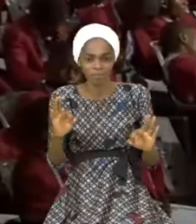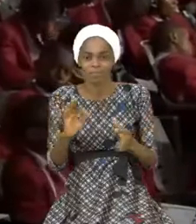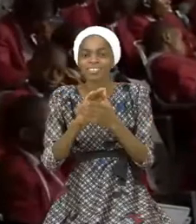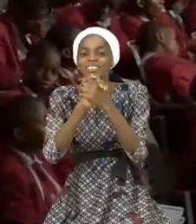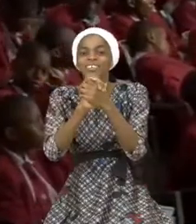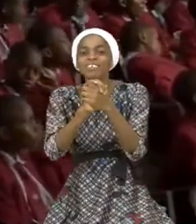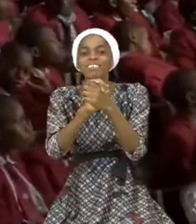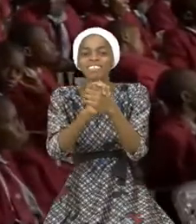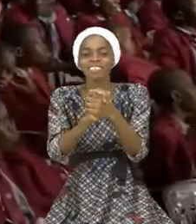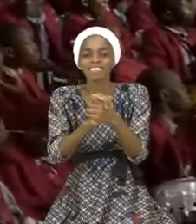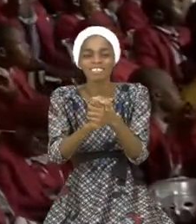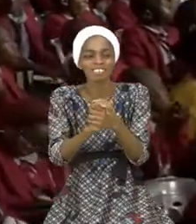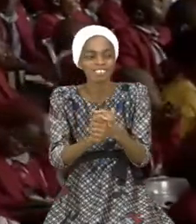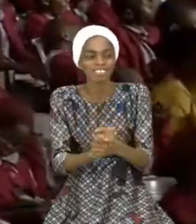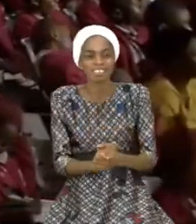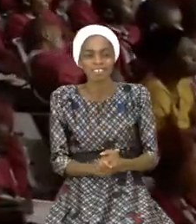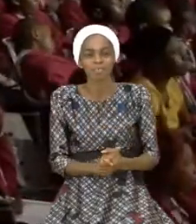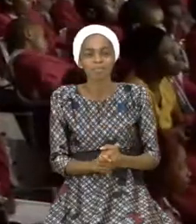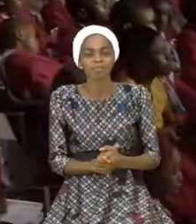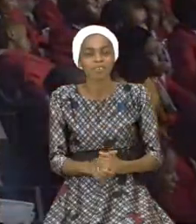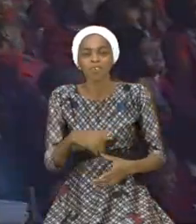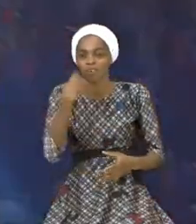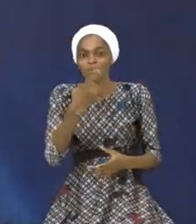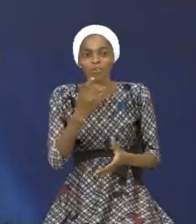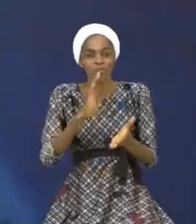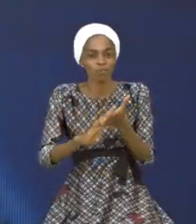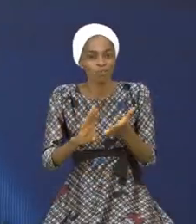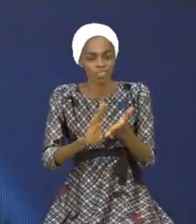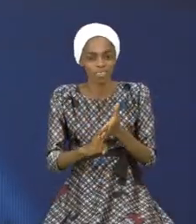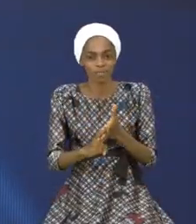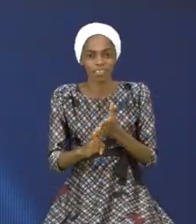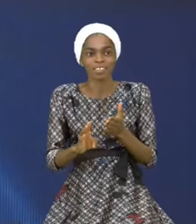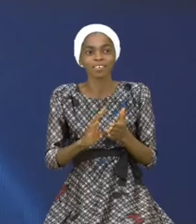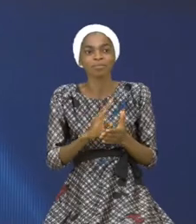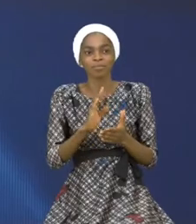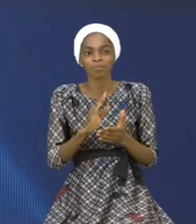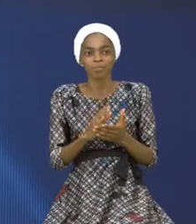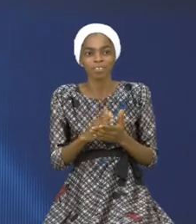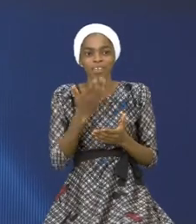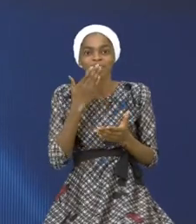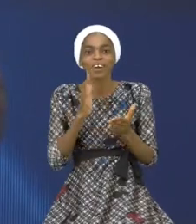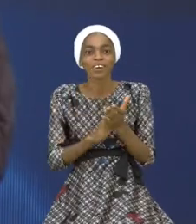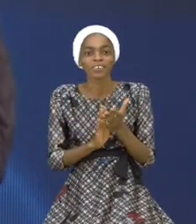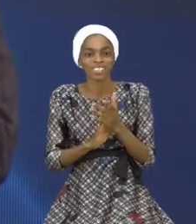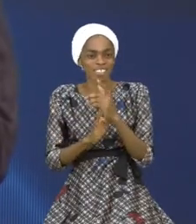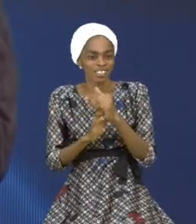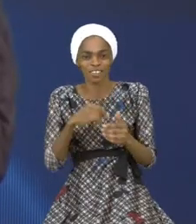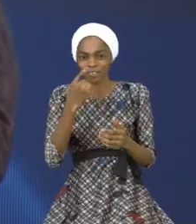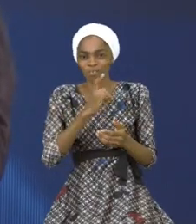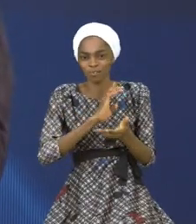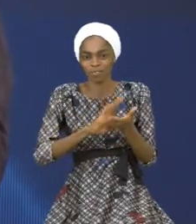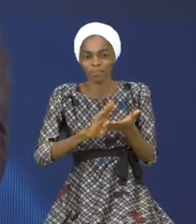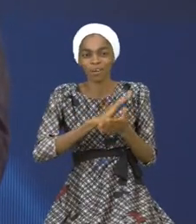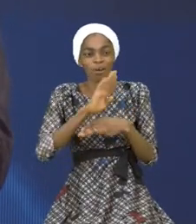Congratulations. Who forgiveth all thine iniquities. Look at the second part. Who